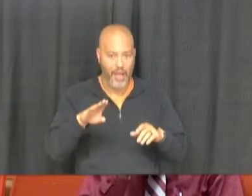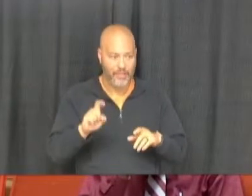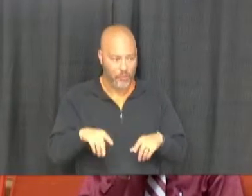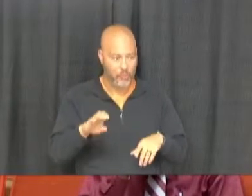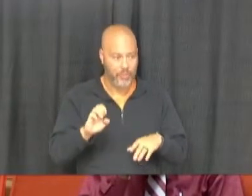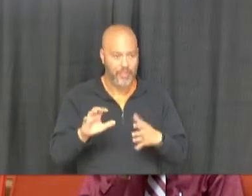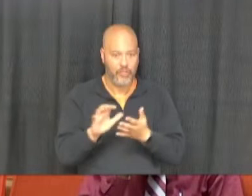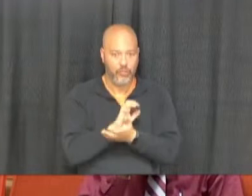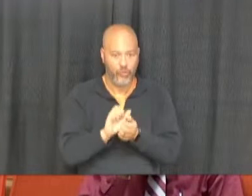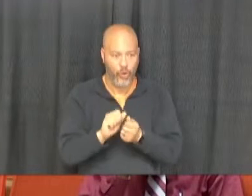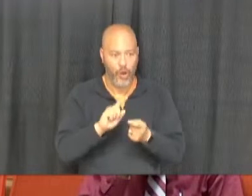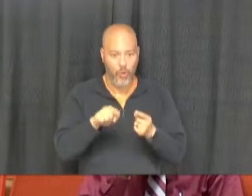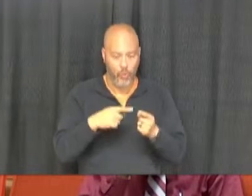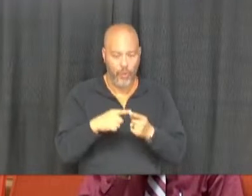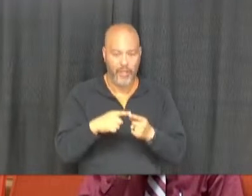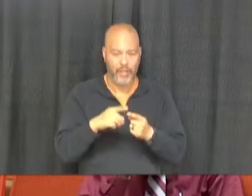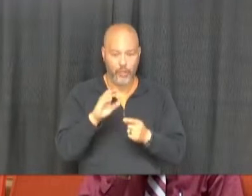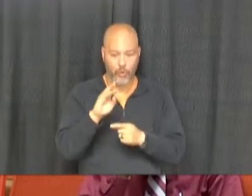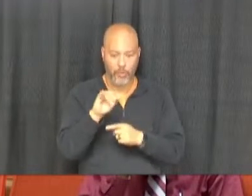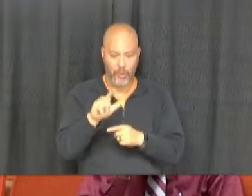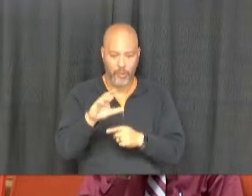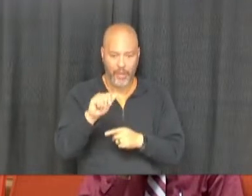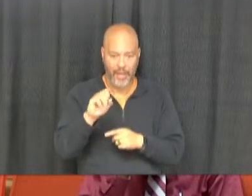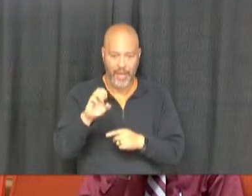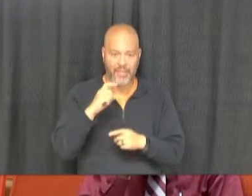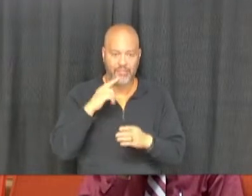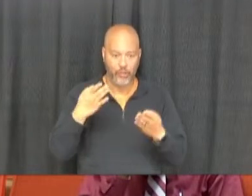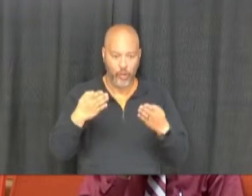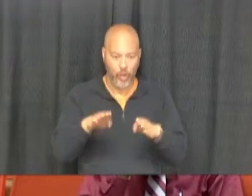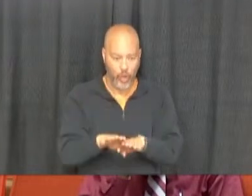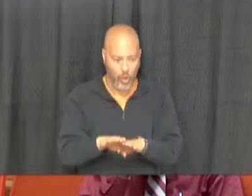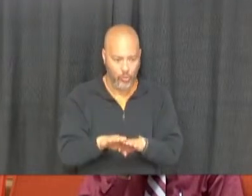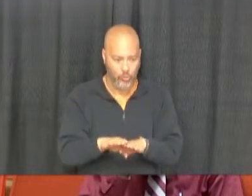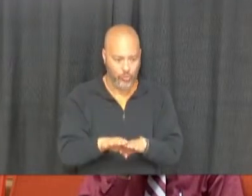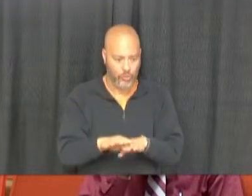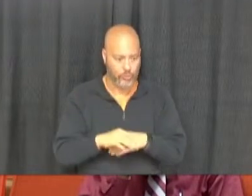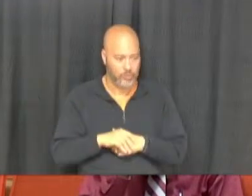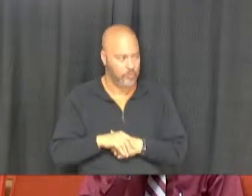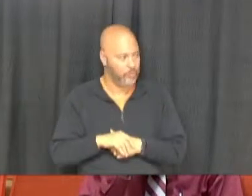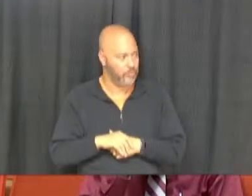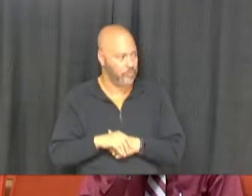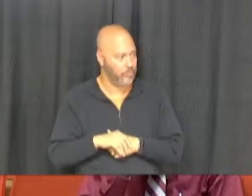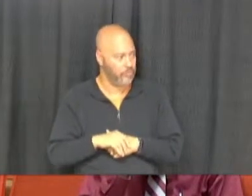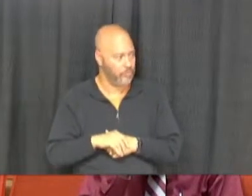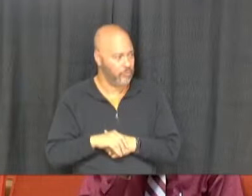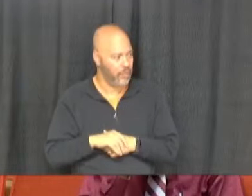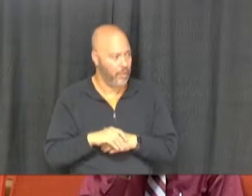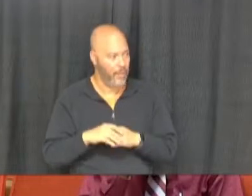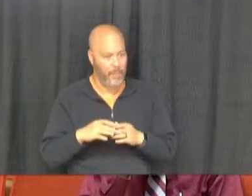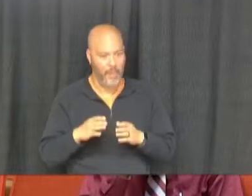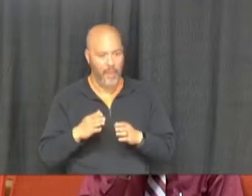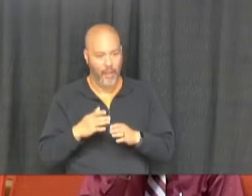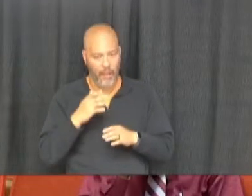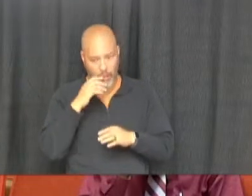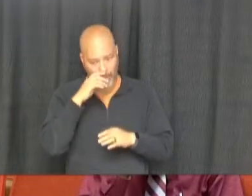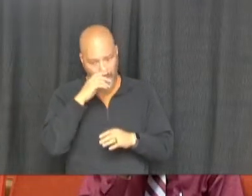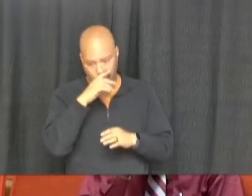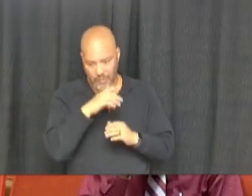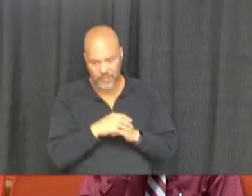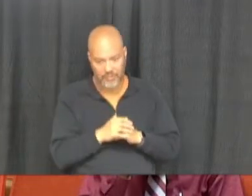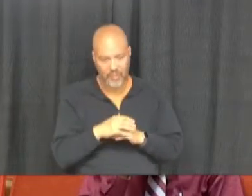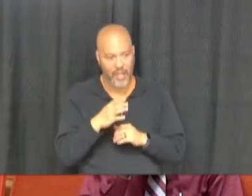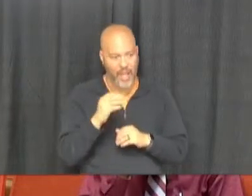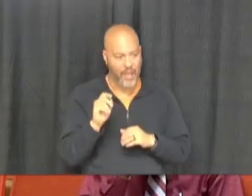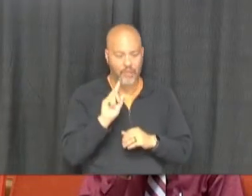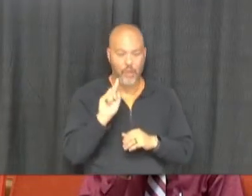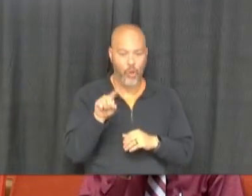be destroyed once the criminal case comes to its full conclusion after an appeal.